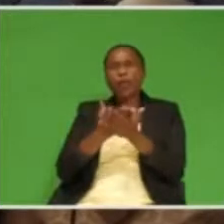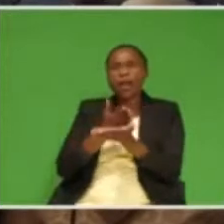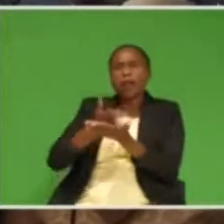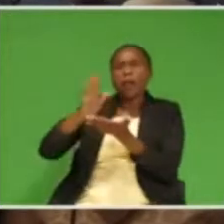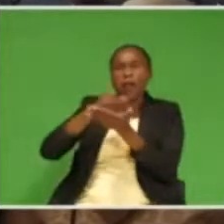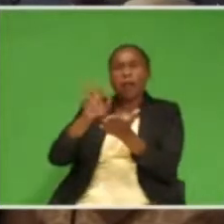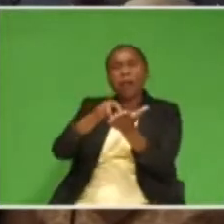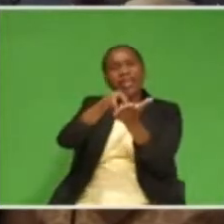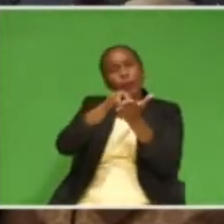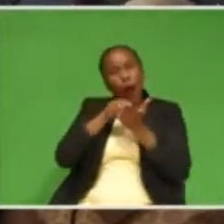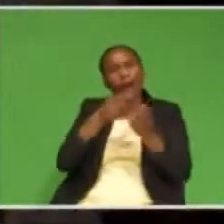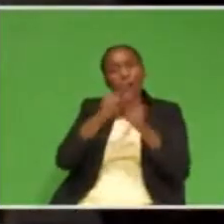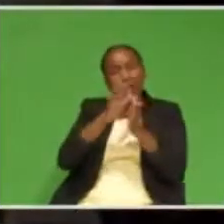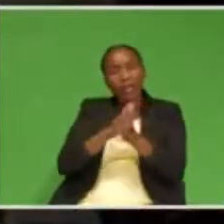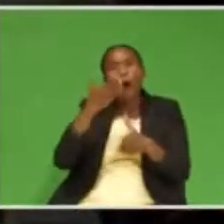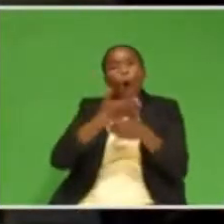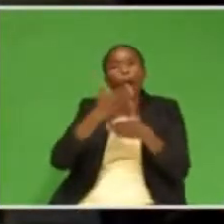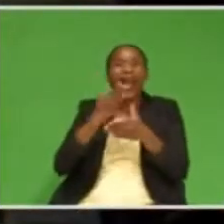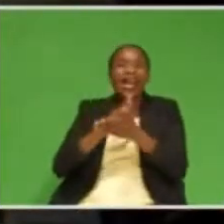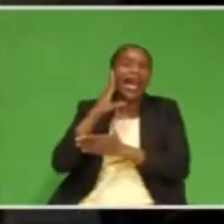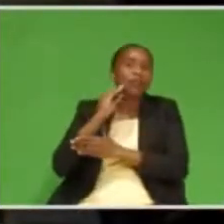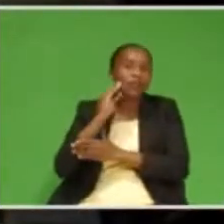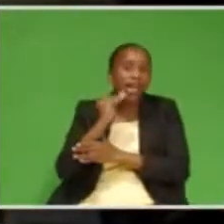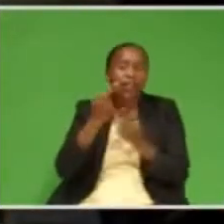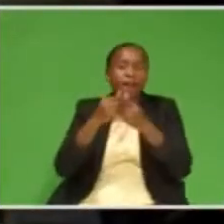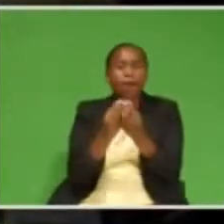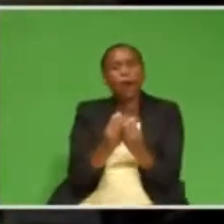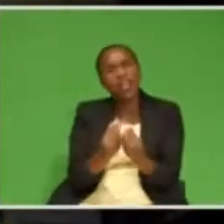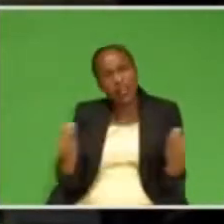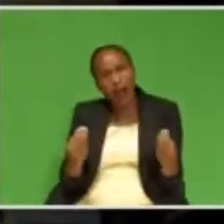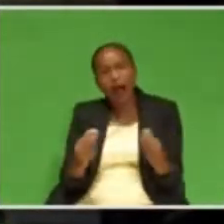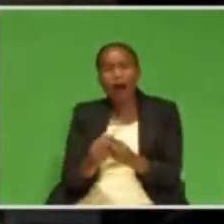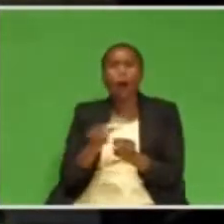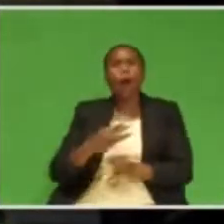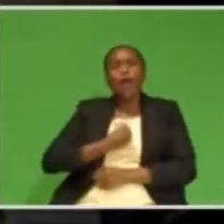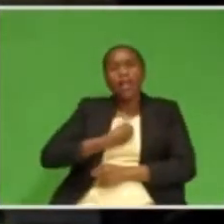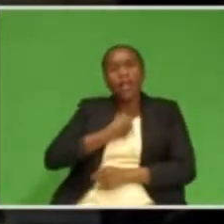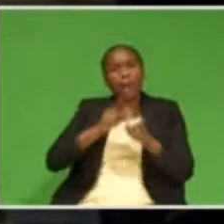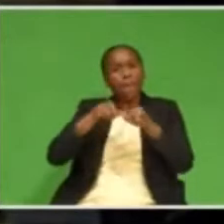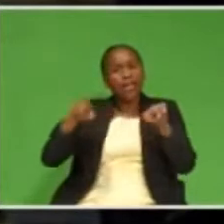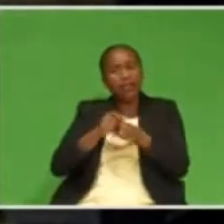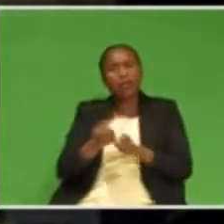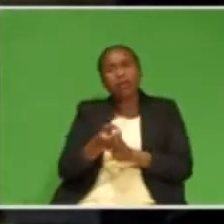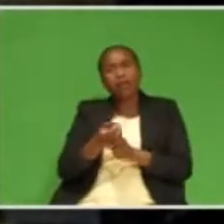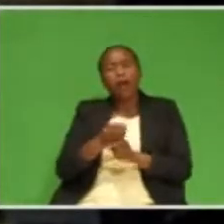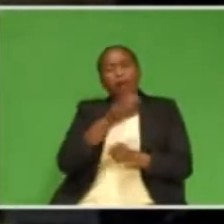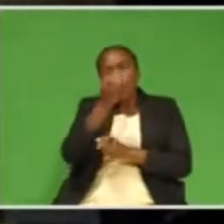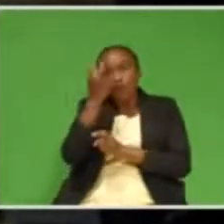work experience for young people seeking entry-level positions.